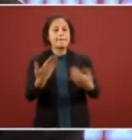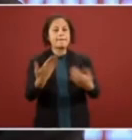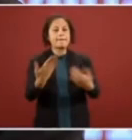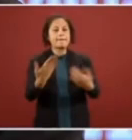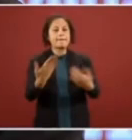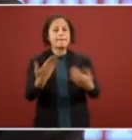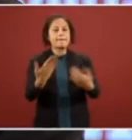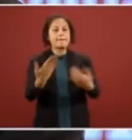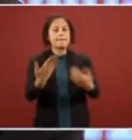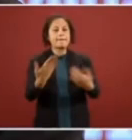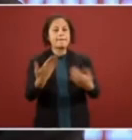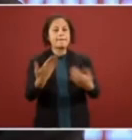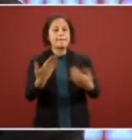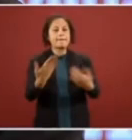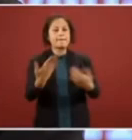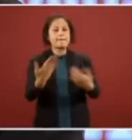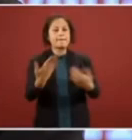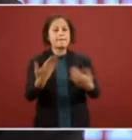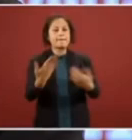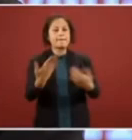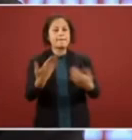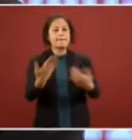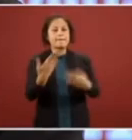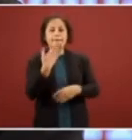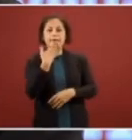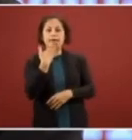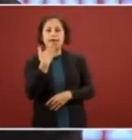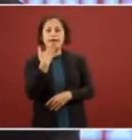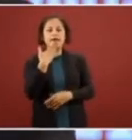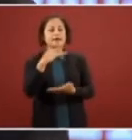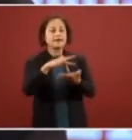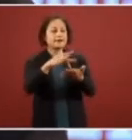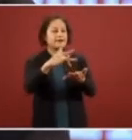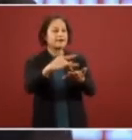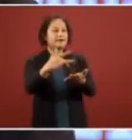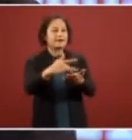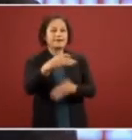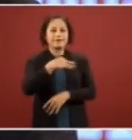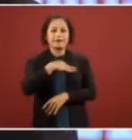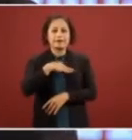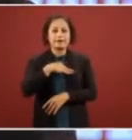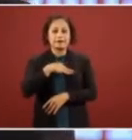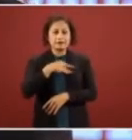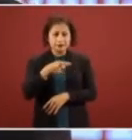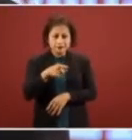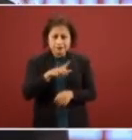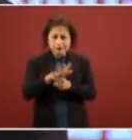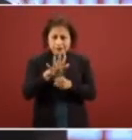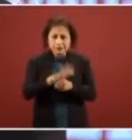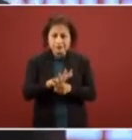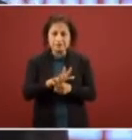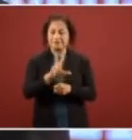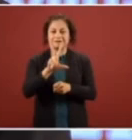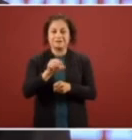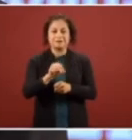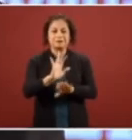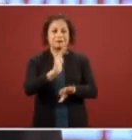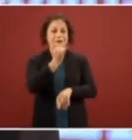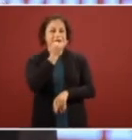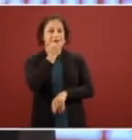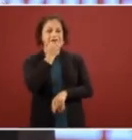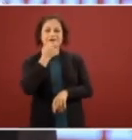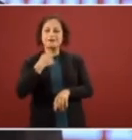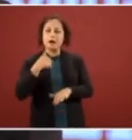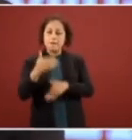complacent, like we're doing well already. No, no. No, no. Tenemos que ir mejor. We have to do